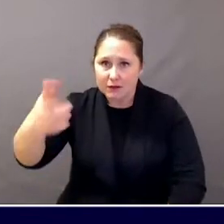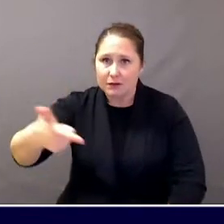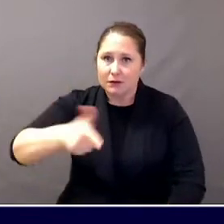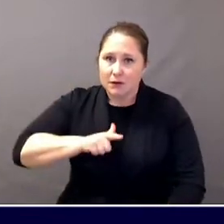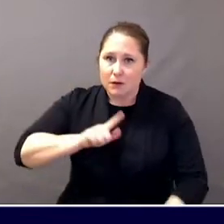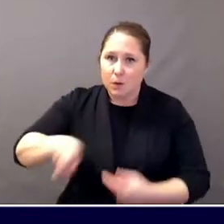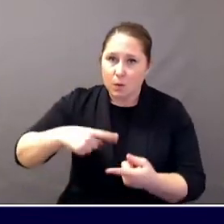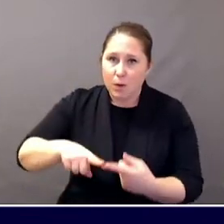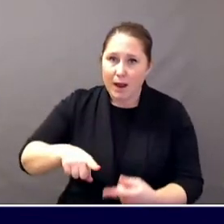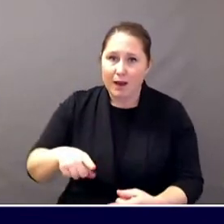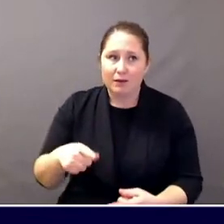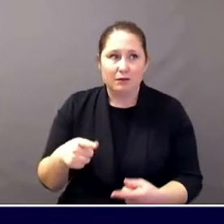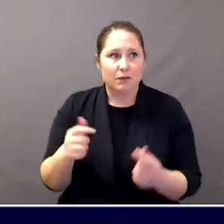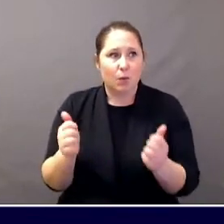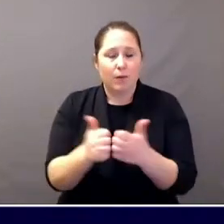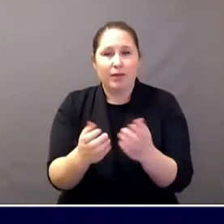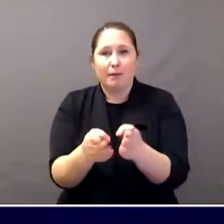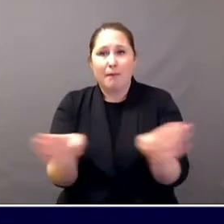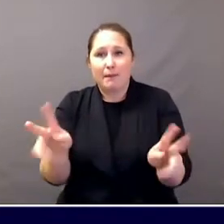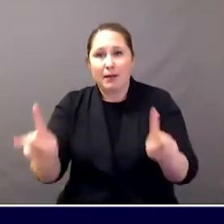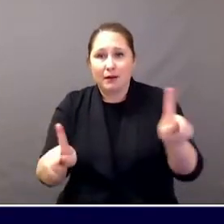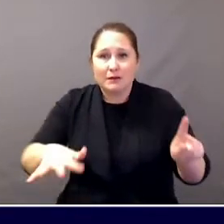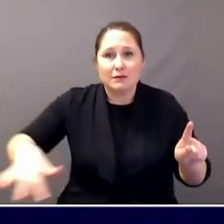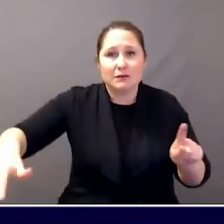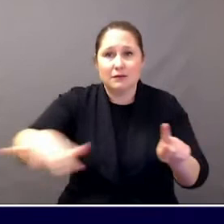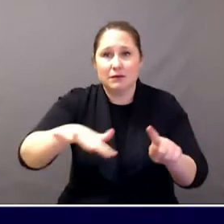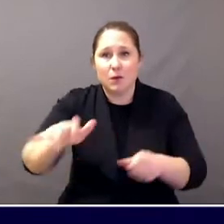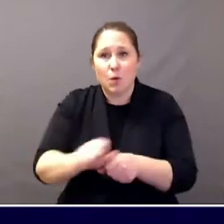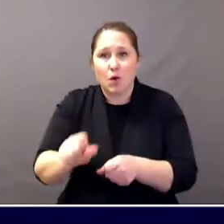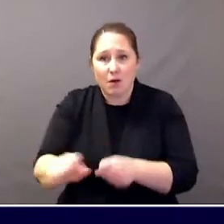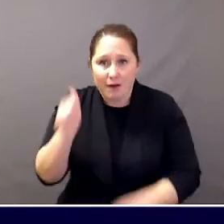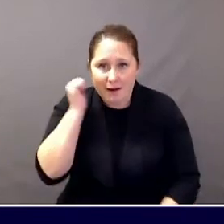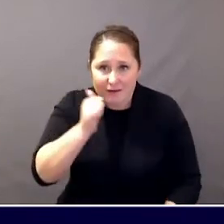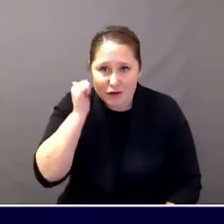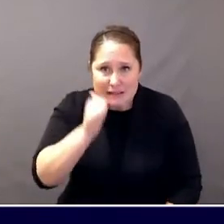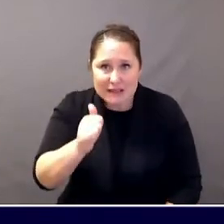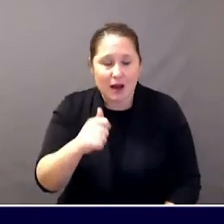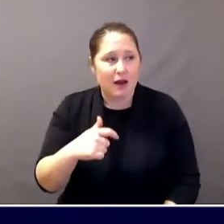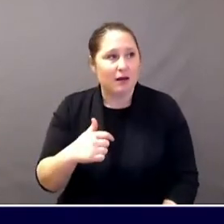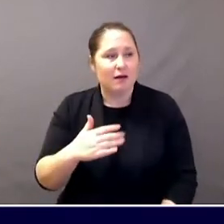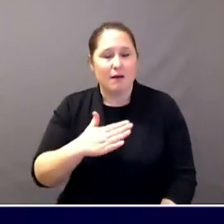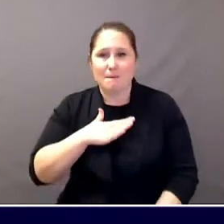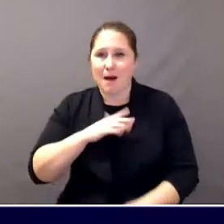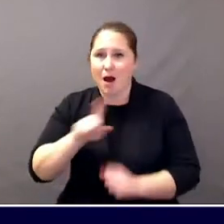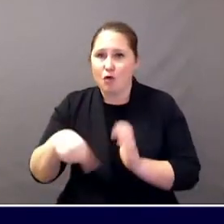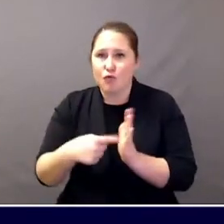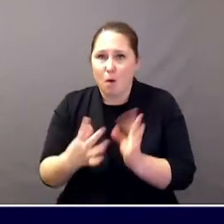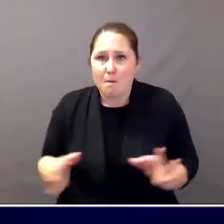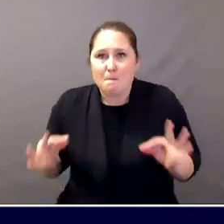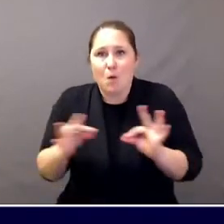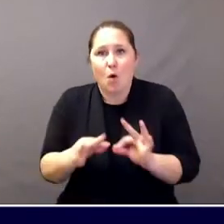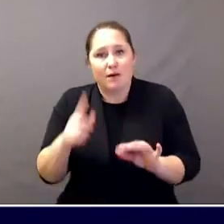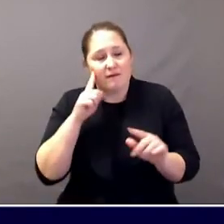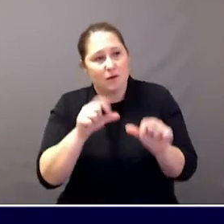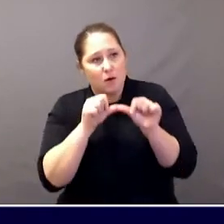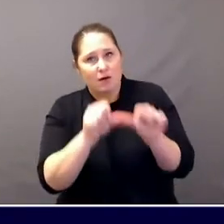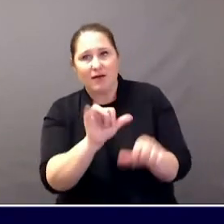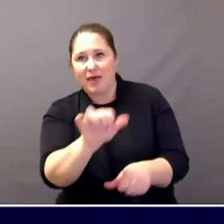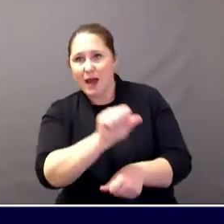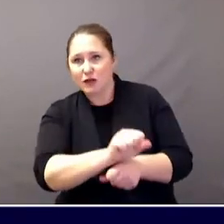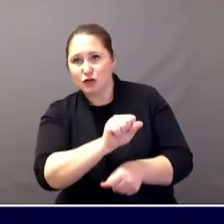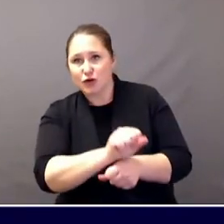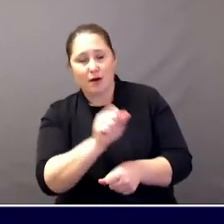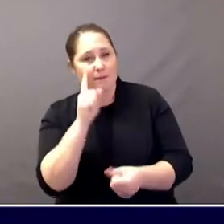are vital to the cogs of commerce turning, or vital to a particular industry continuing, vital to the